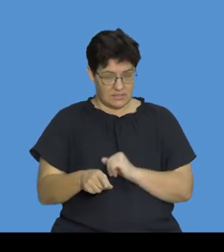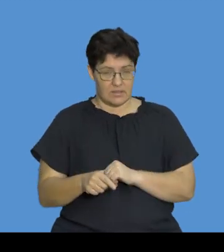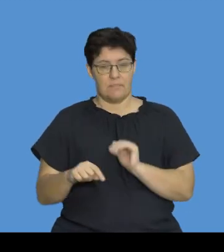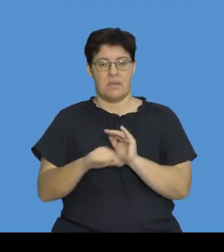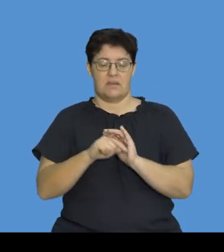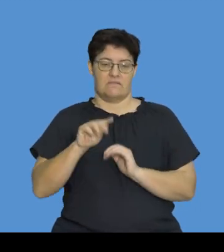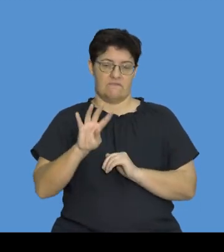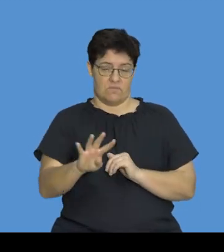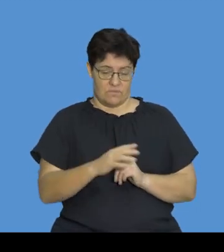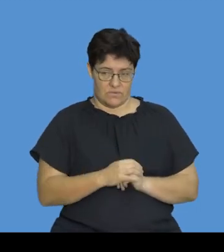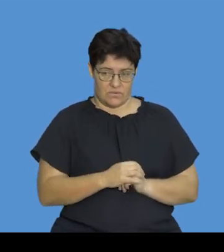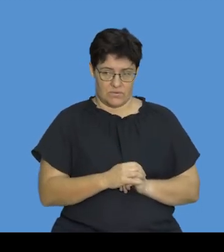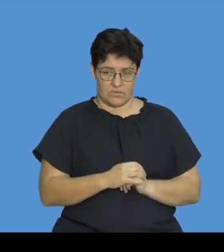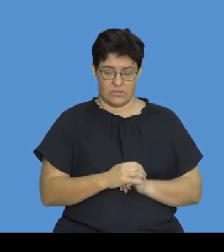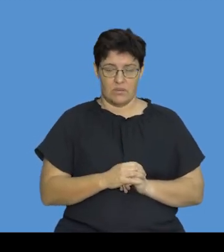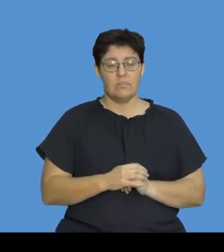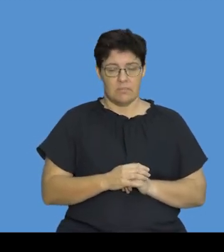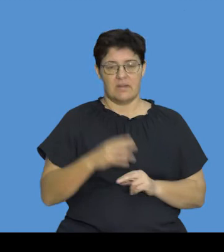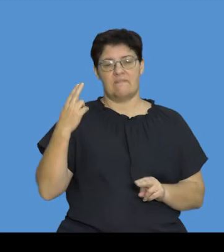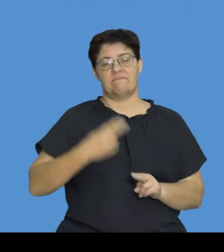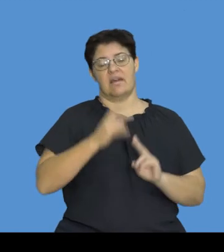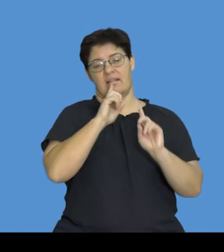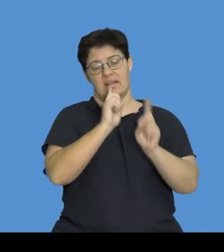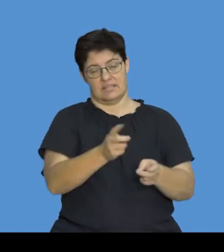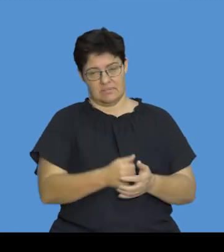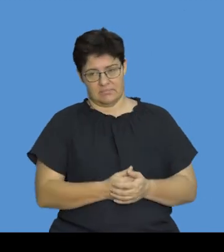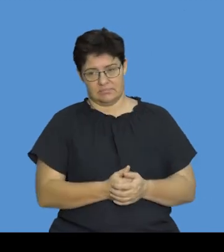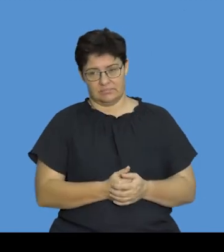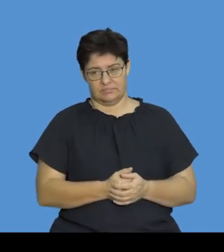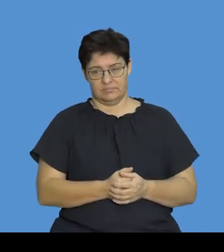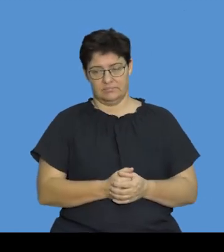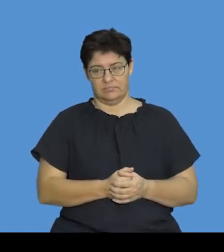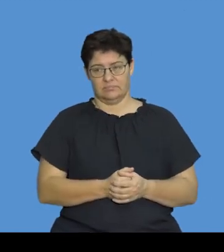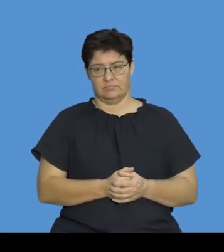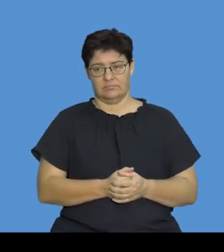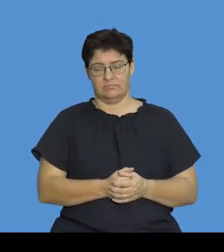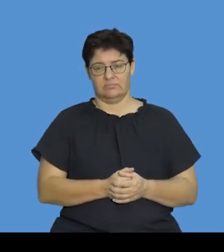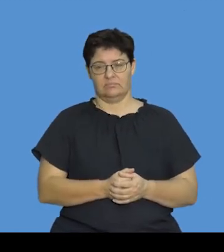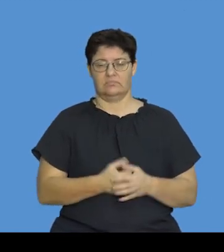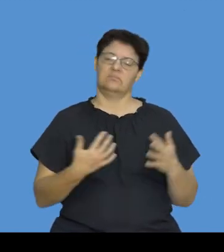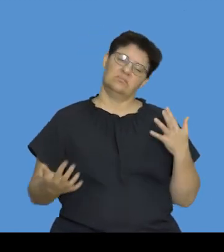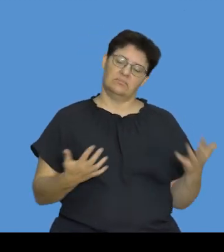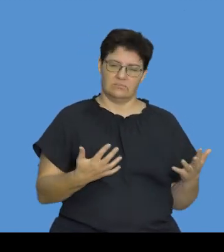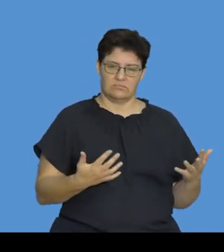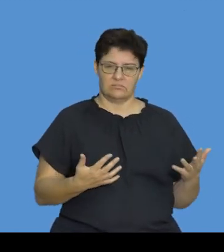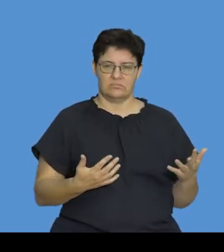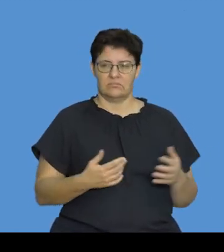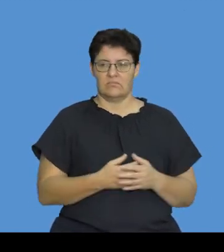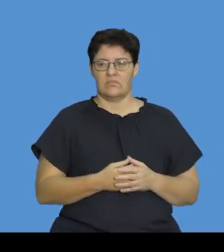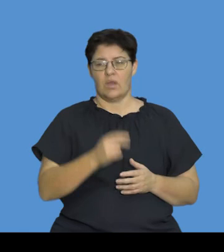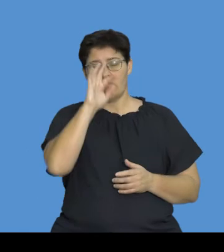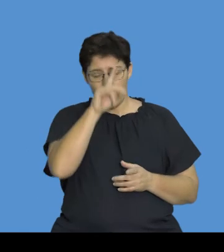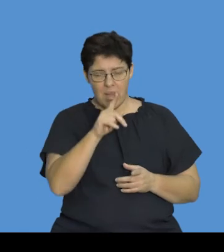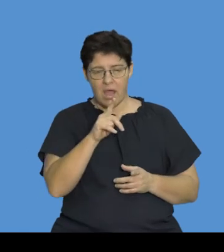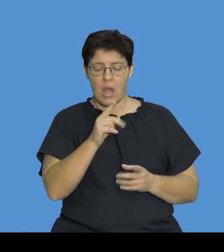4. And that will be the final answer there. Now, the other things as well is, remember, as we